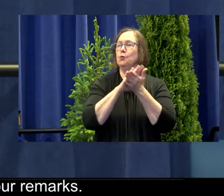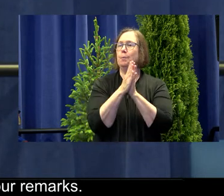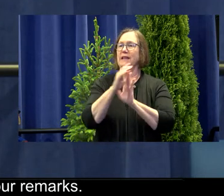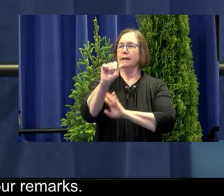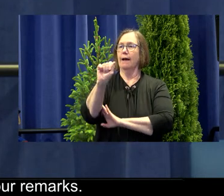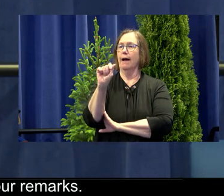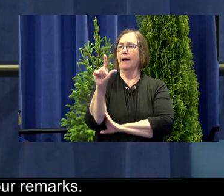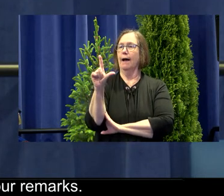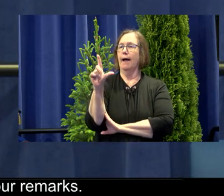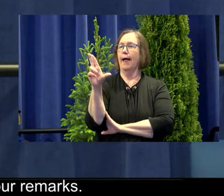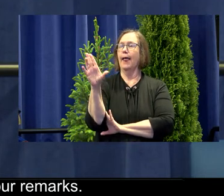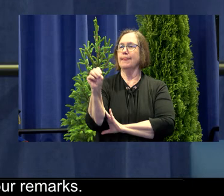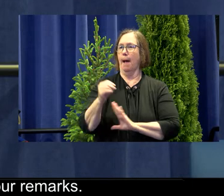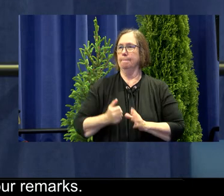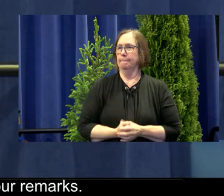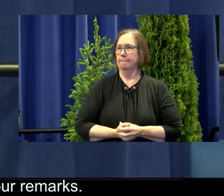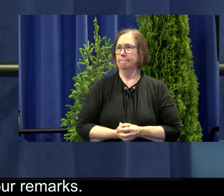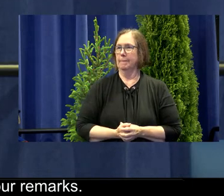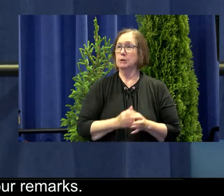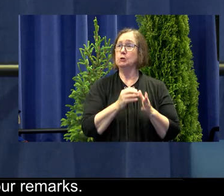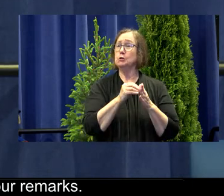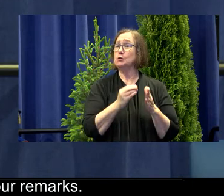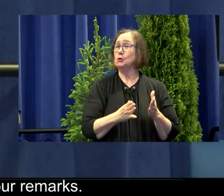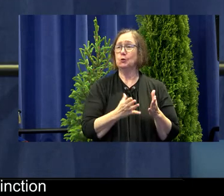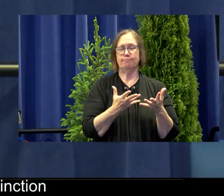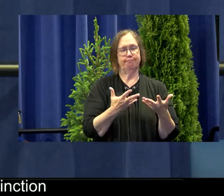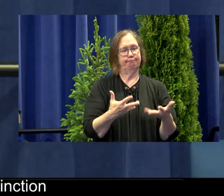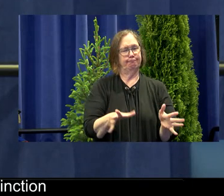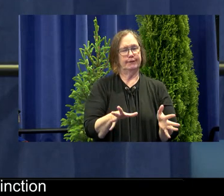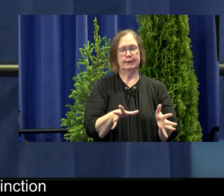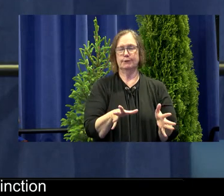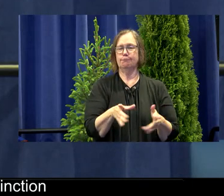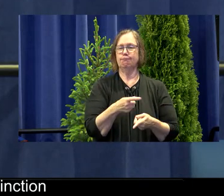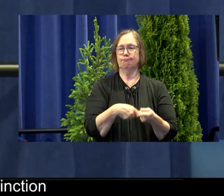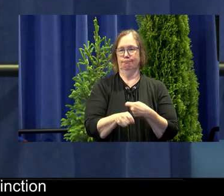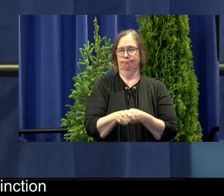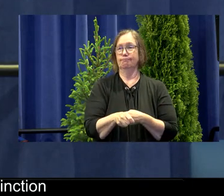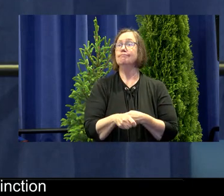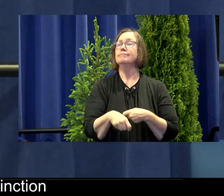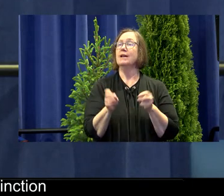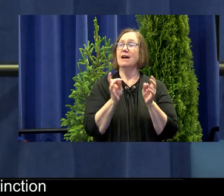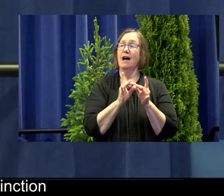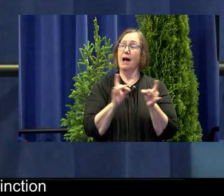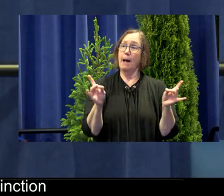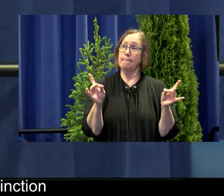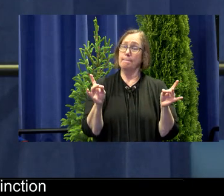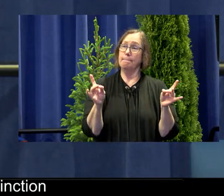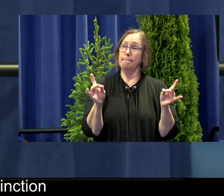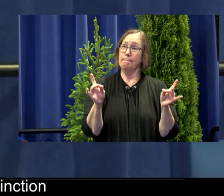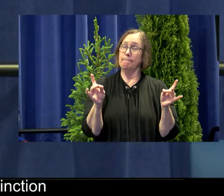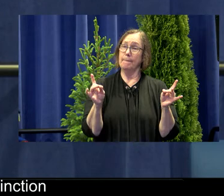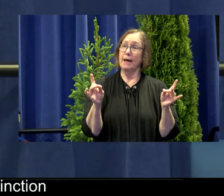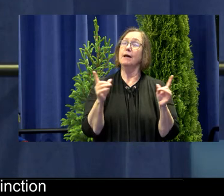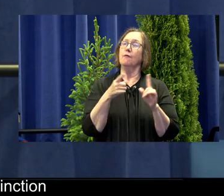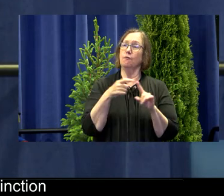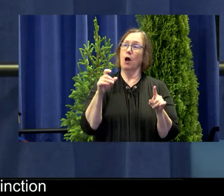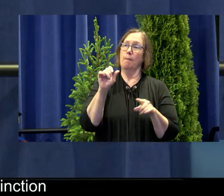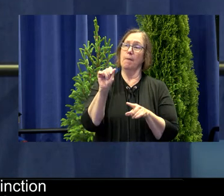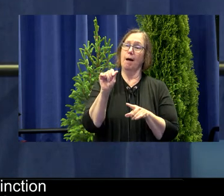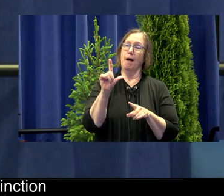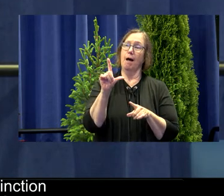a distinction that is yours forever, to bring you a message from the Foundation for WW and